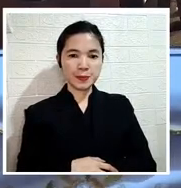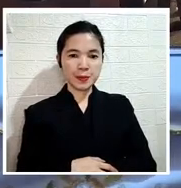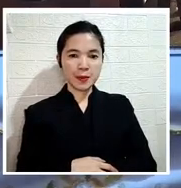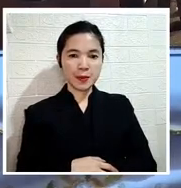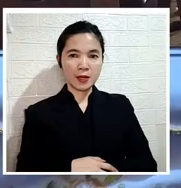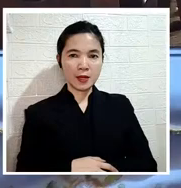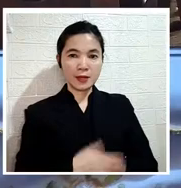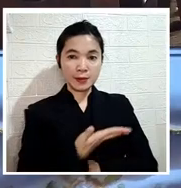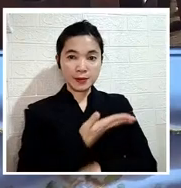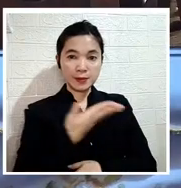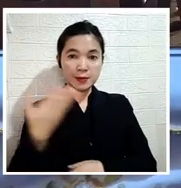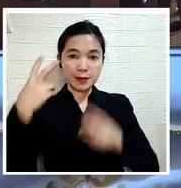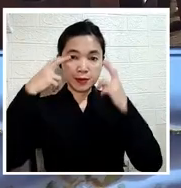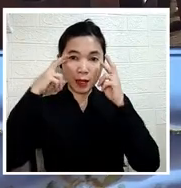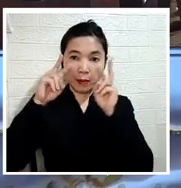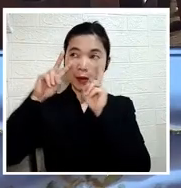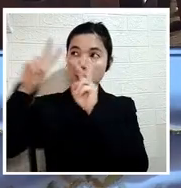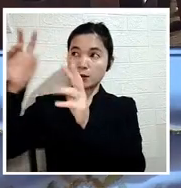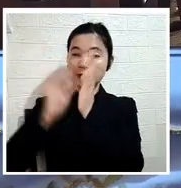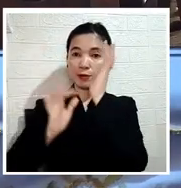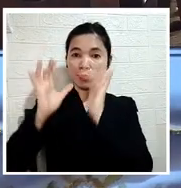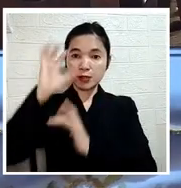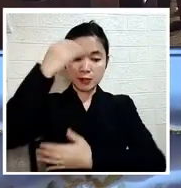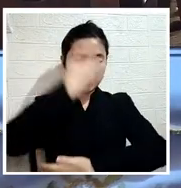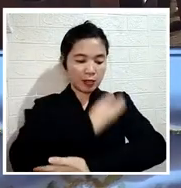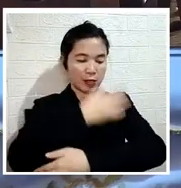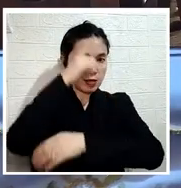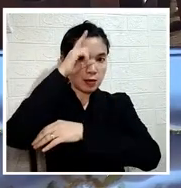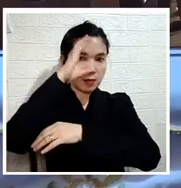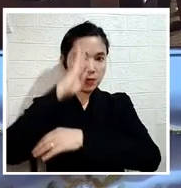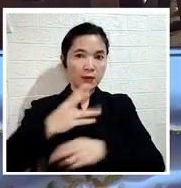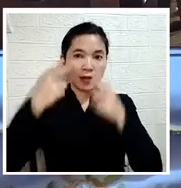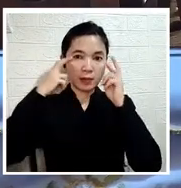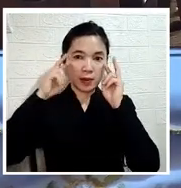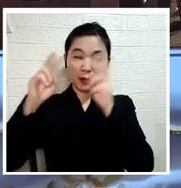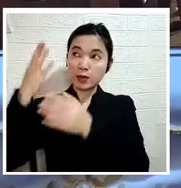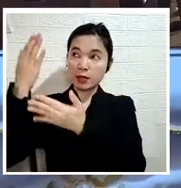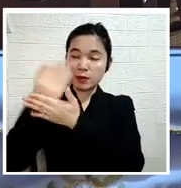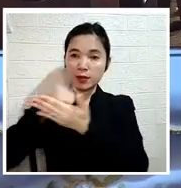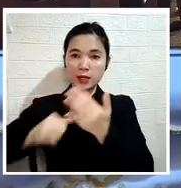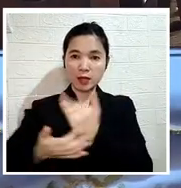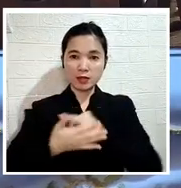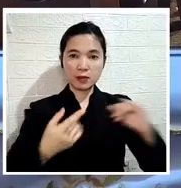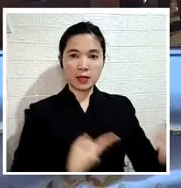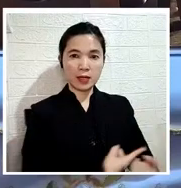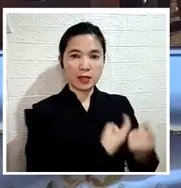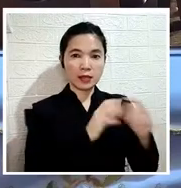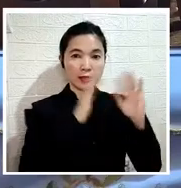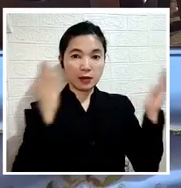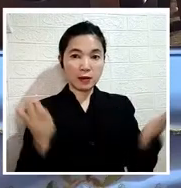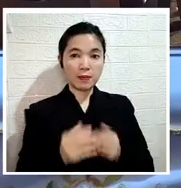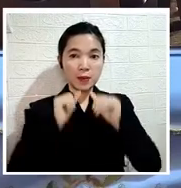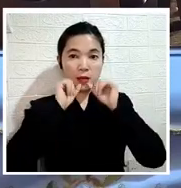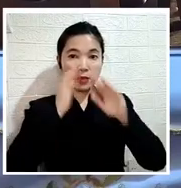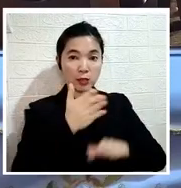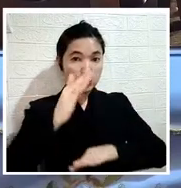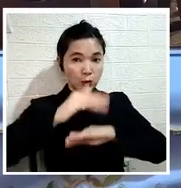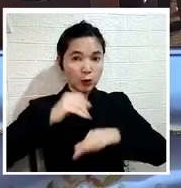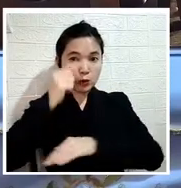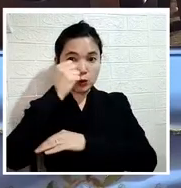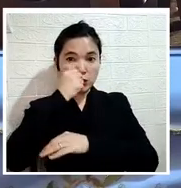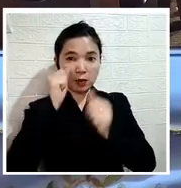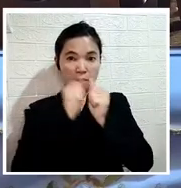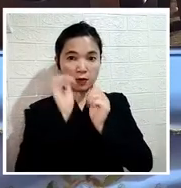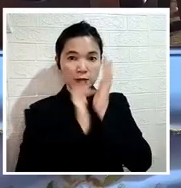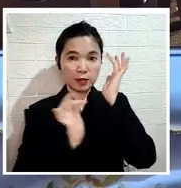Behold the Lamb of God, behold him who takes away the sins of the world. Bless us called to the supper of the Lamb. Lord, I am not worthy that you